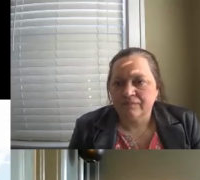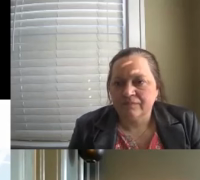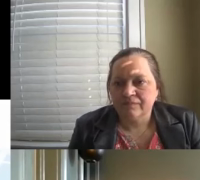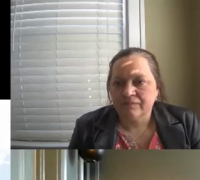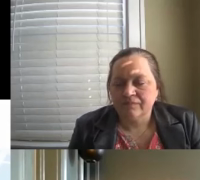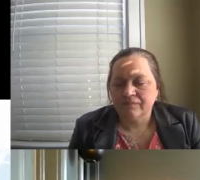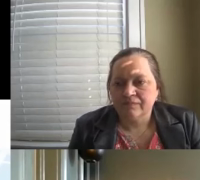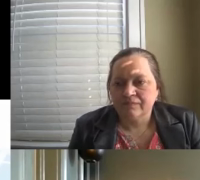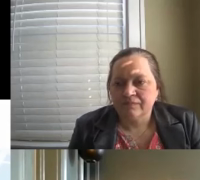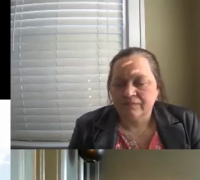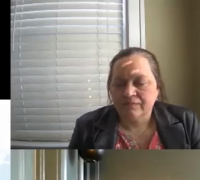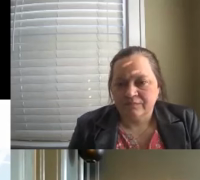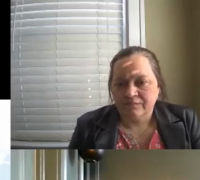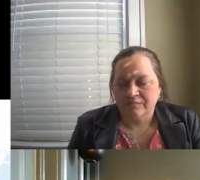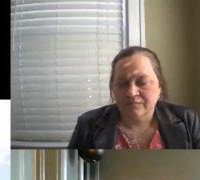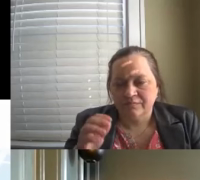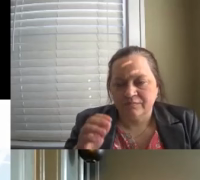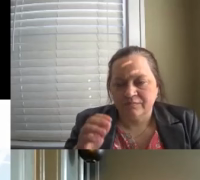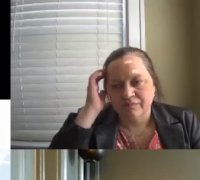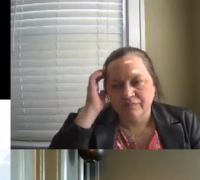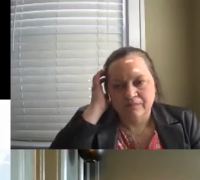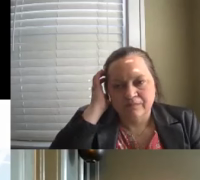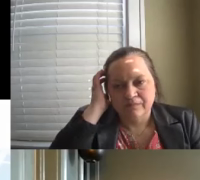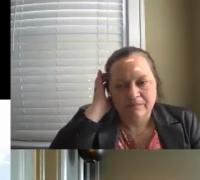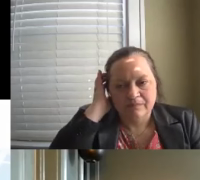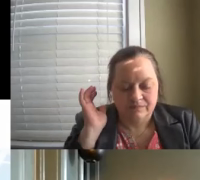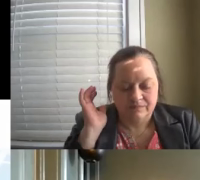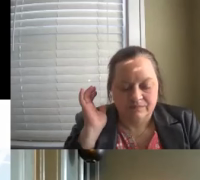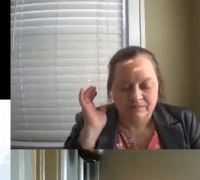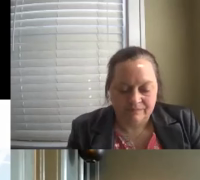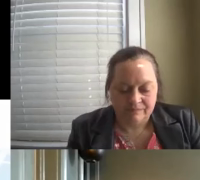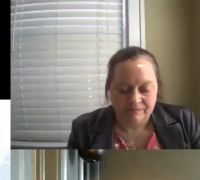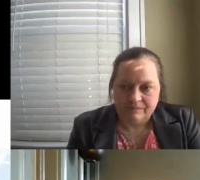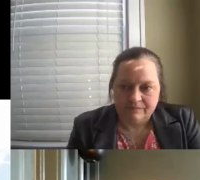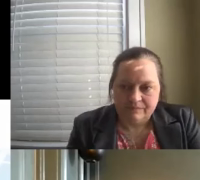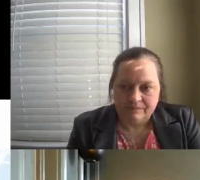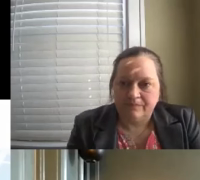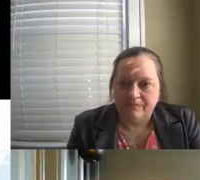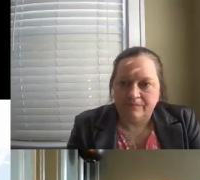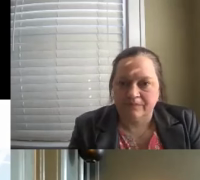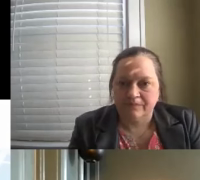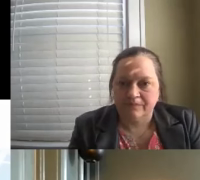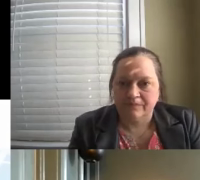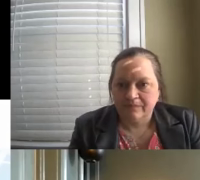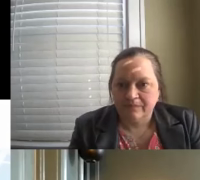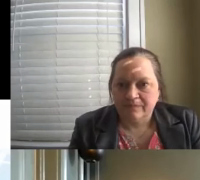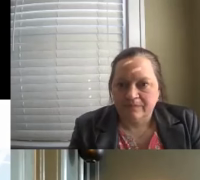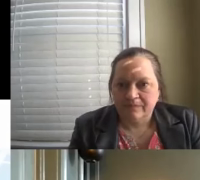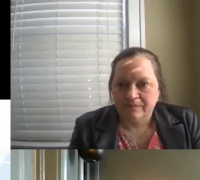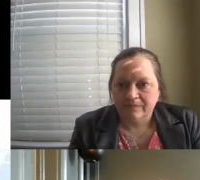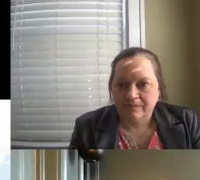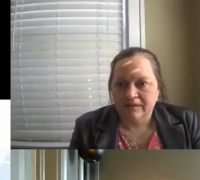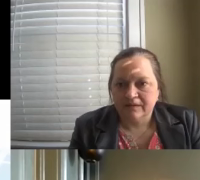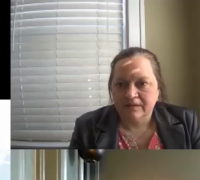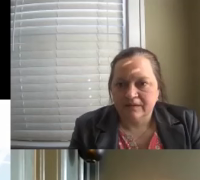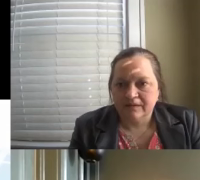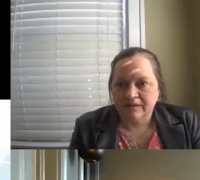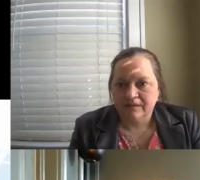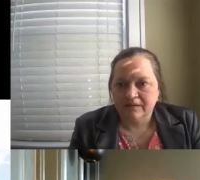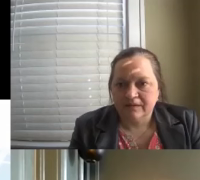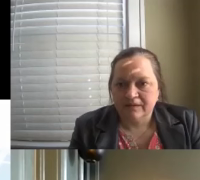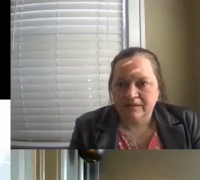And they have the opportunity to report back to their case managers, and we'll send over the proof that they participated to their case managers so they can get their